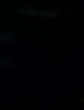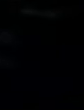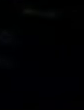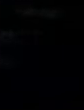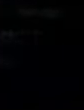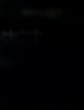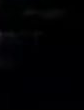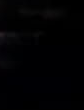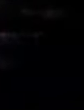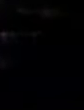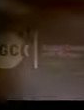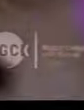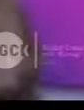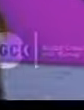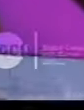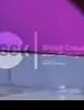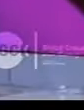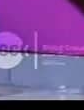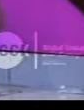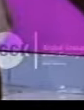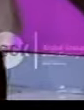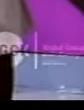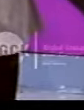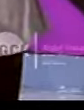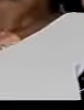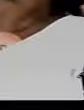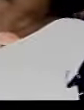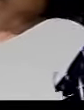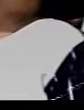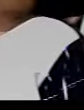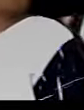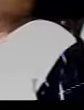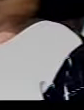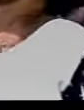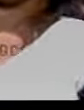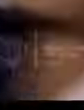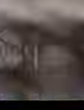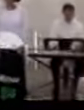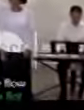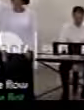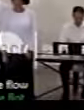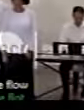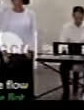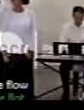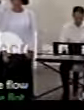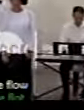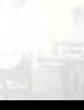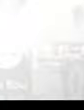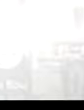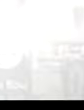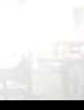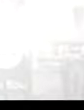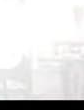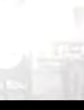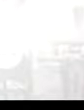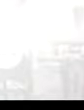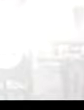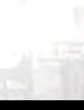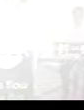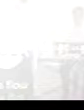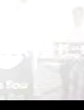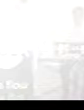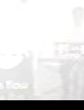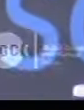A power shift. And everybody said, all over the world, the GCK Spirit